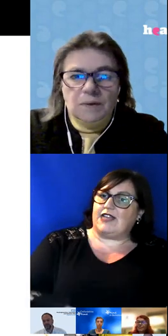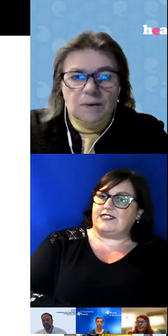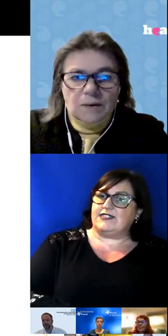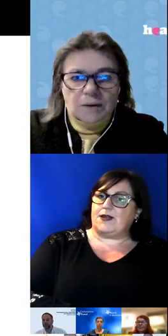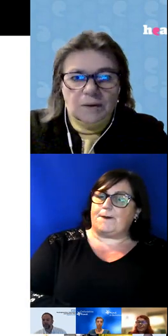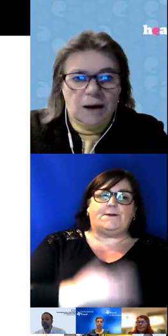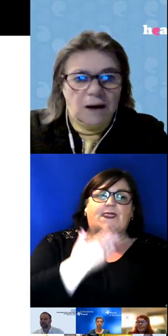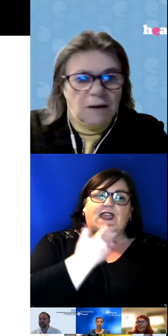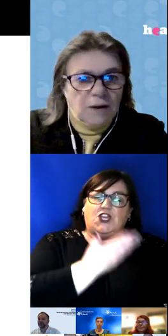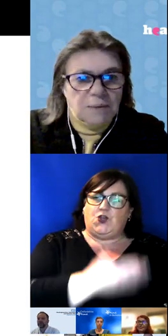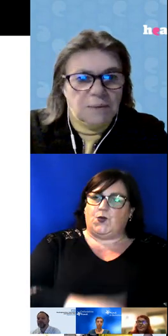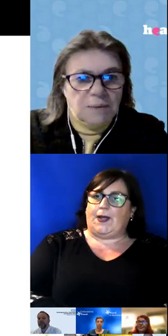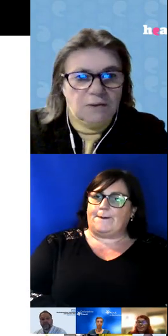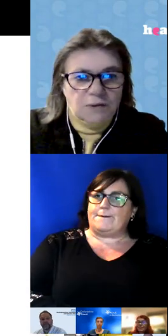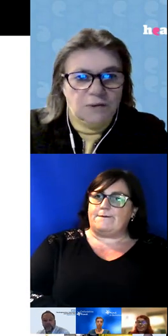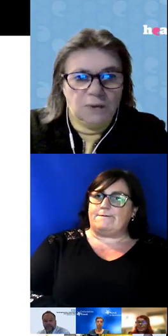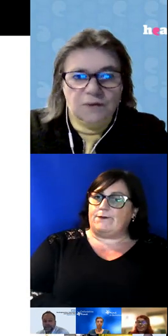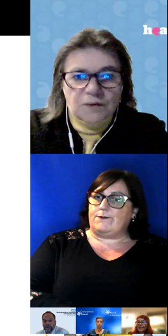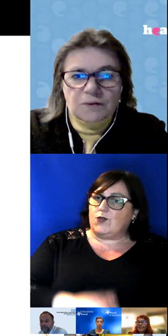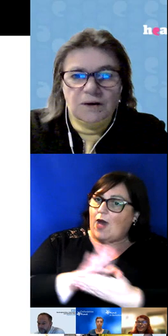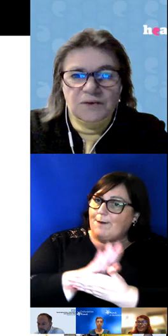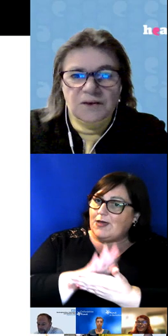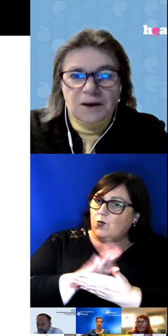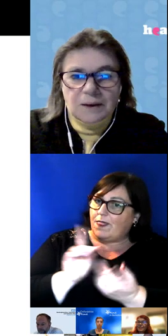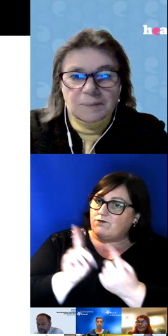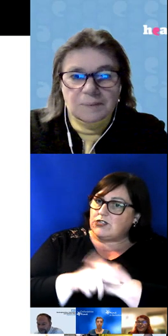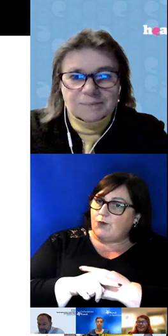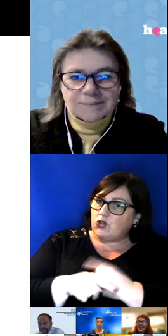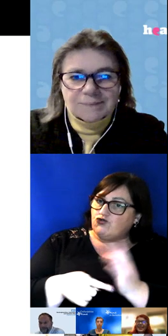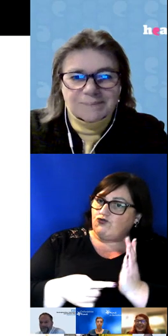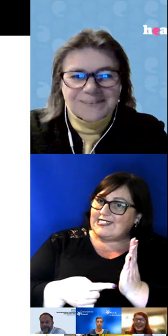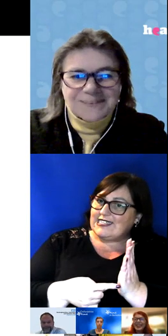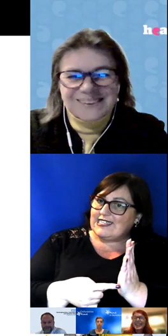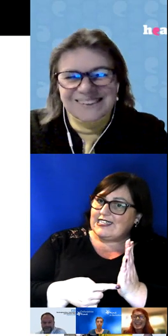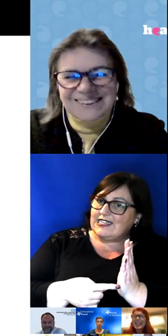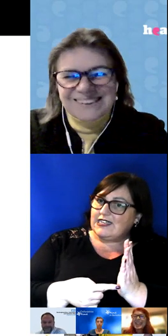Thank you. You're happy with those responses, Tracy?